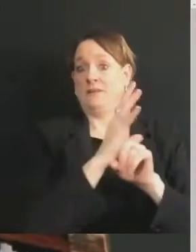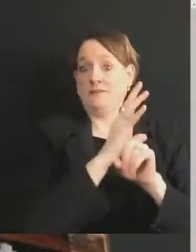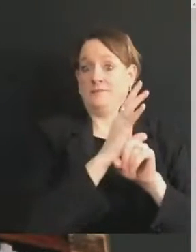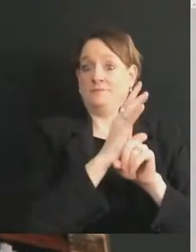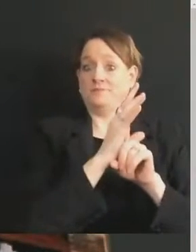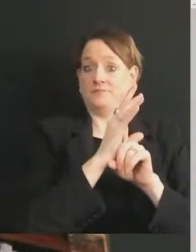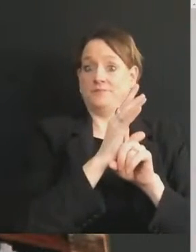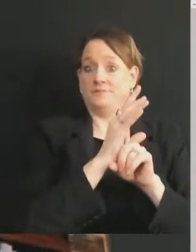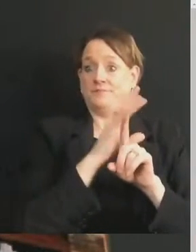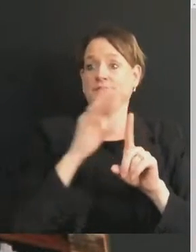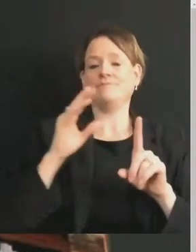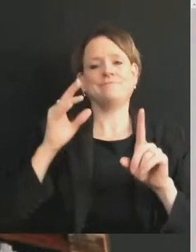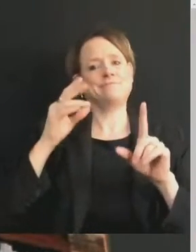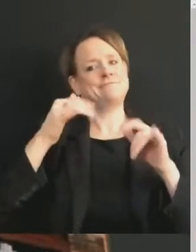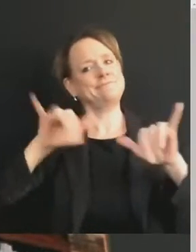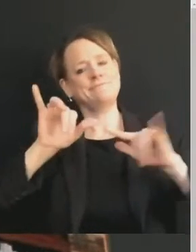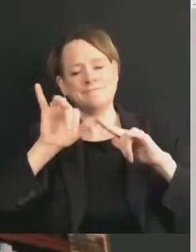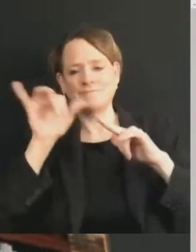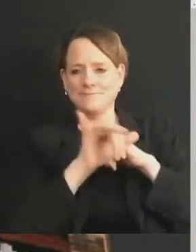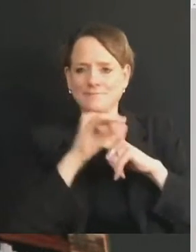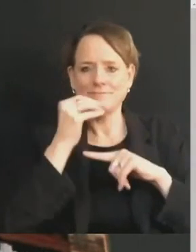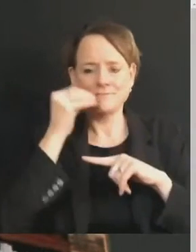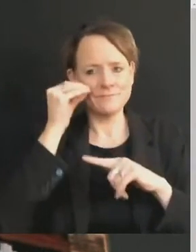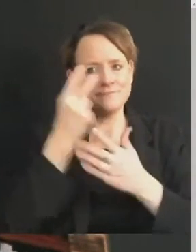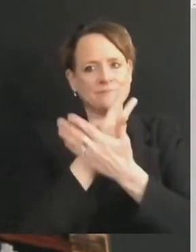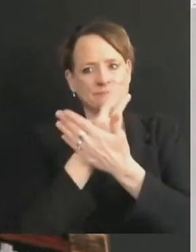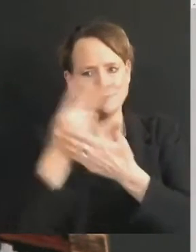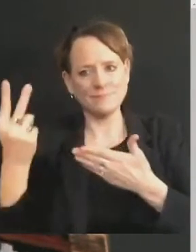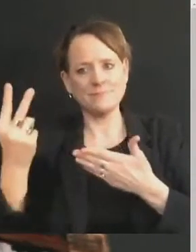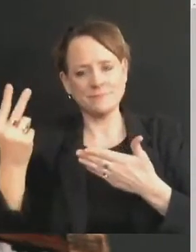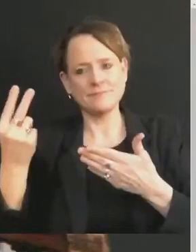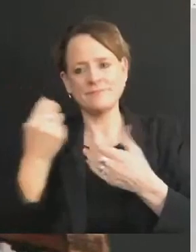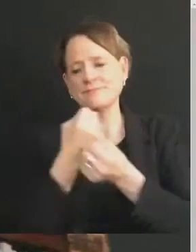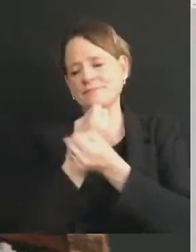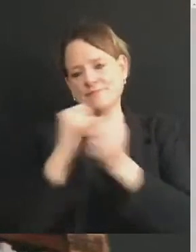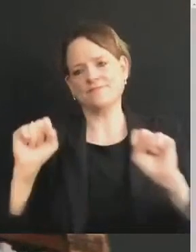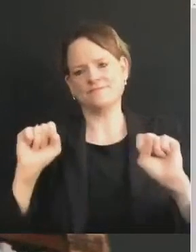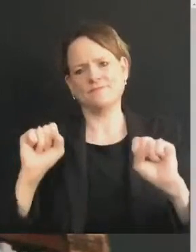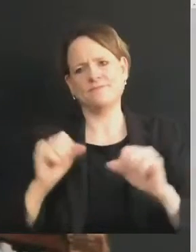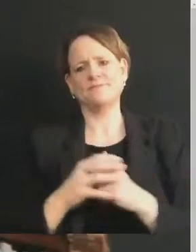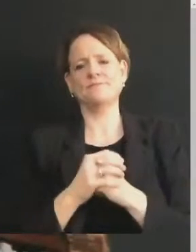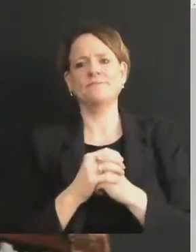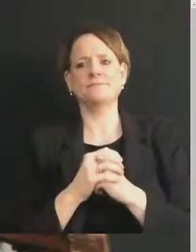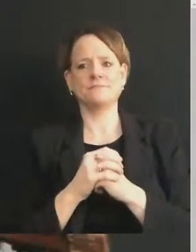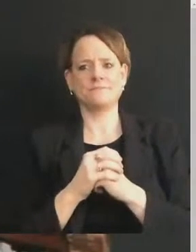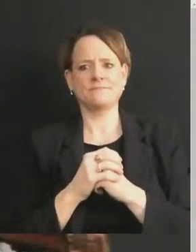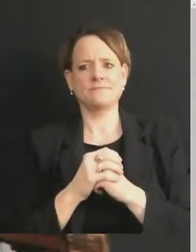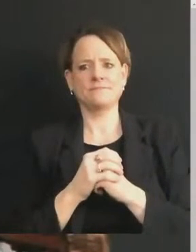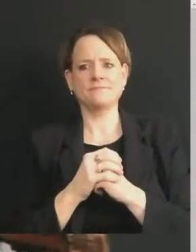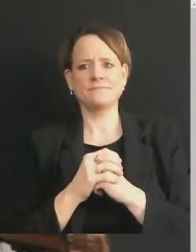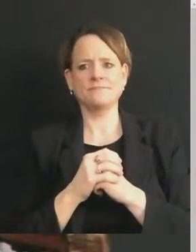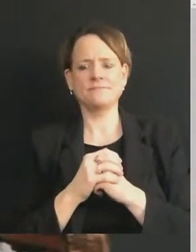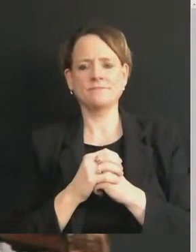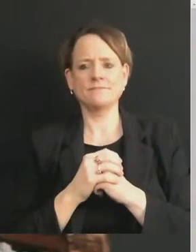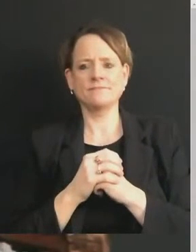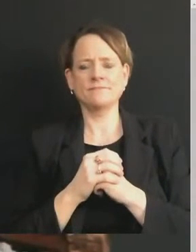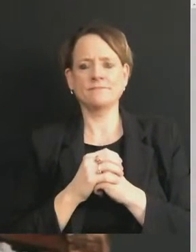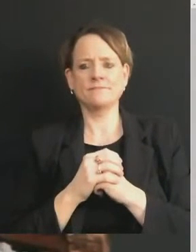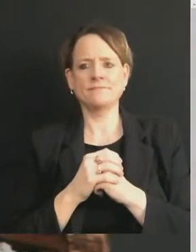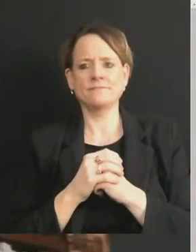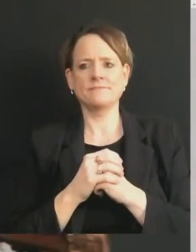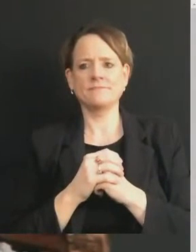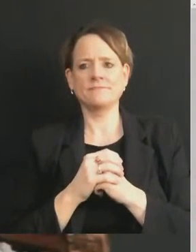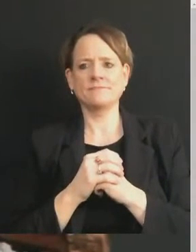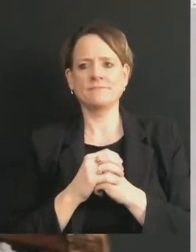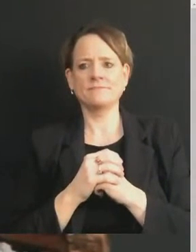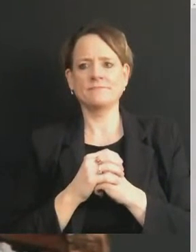period, what we call the incubation period of the virus, the time between when you get exposed to the virus and might develop the infection,